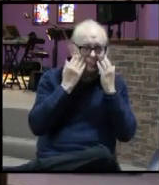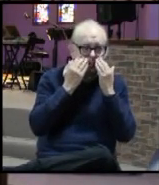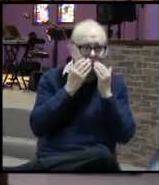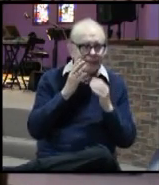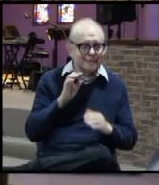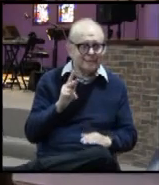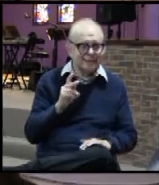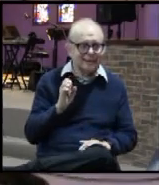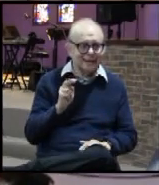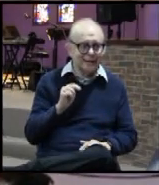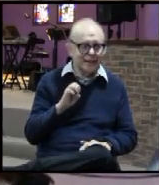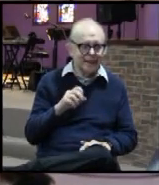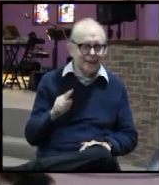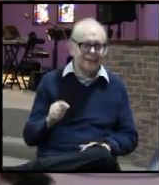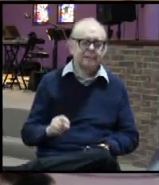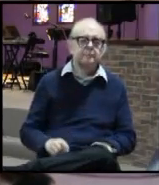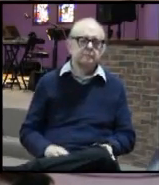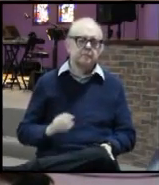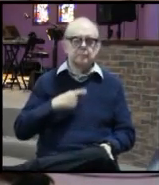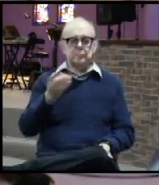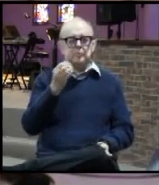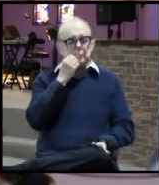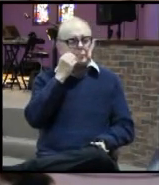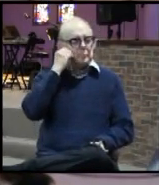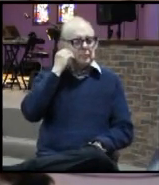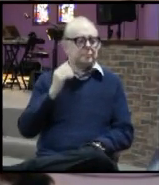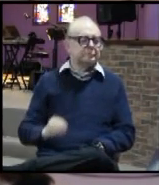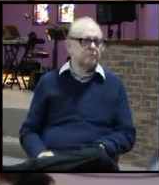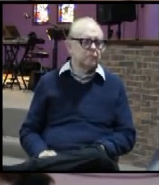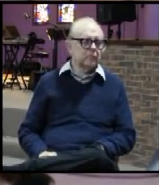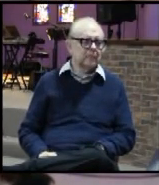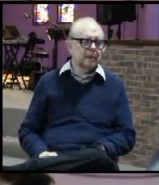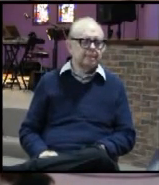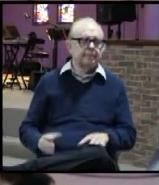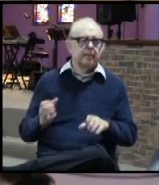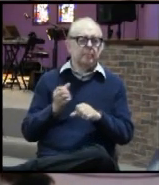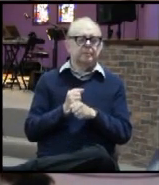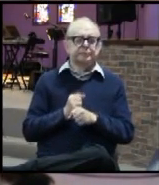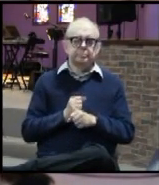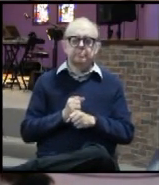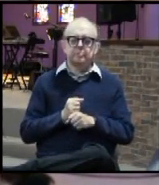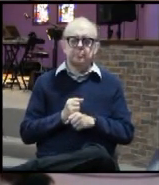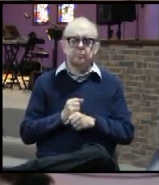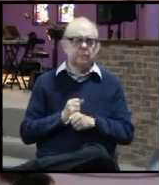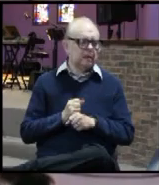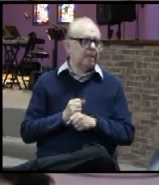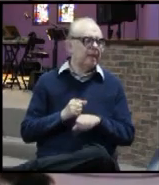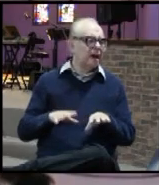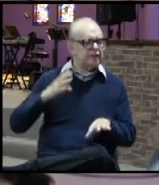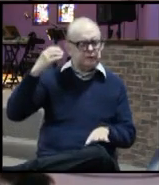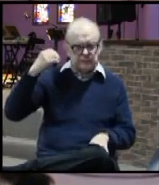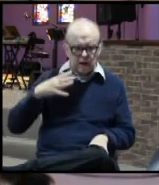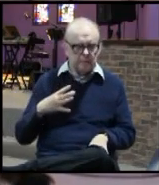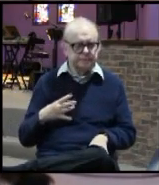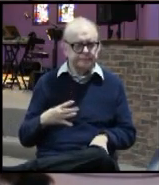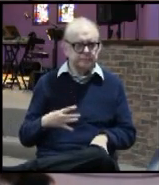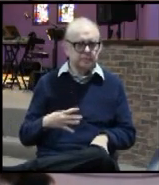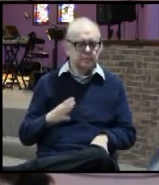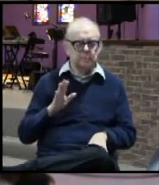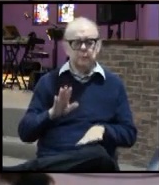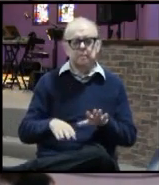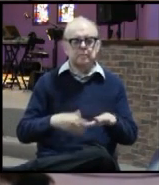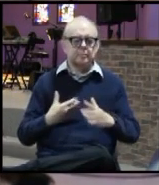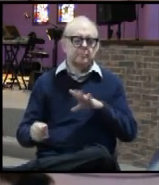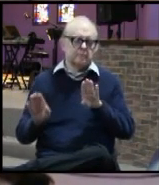Because I went home, I grabbed my deed, and I took a shower. As I was walking out the